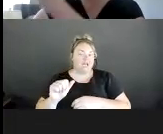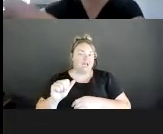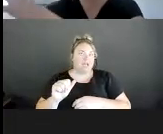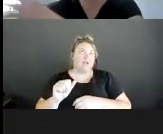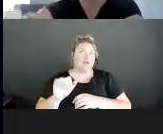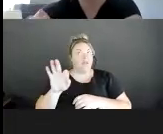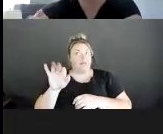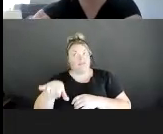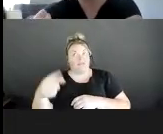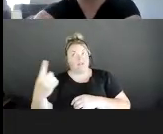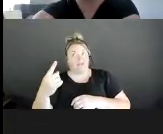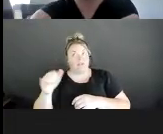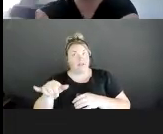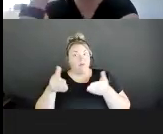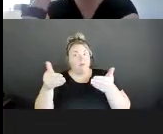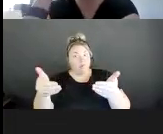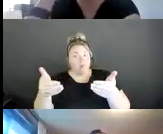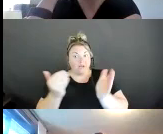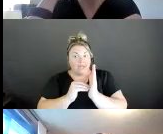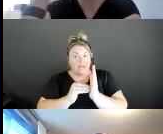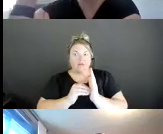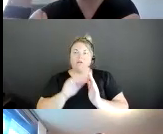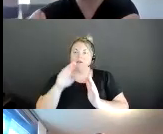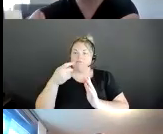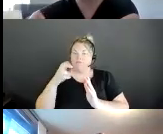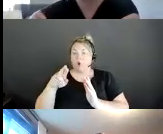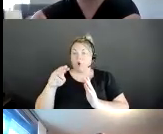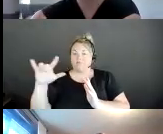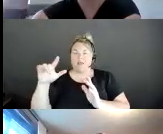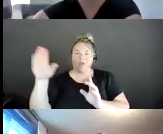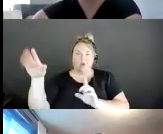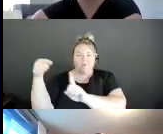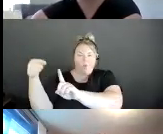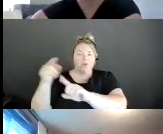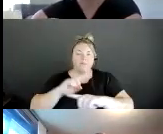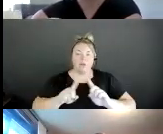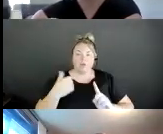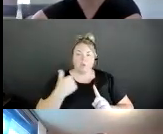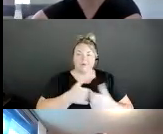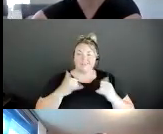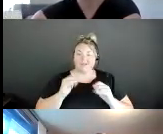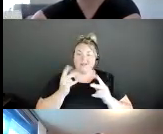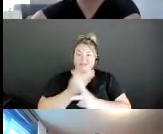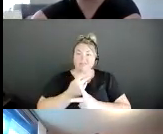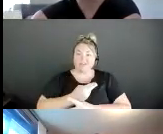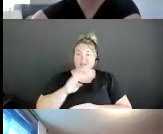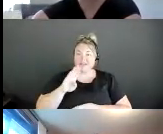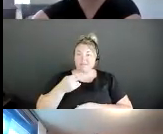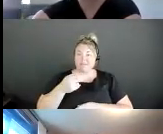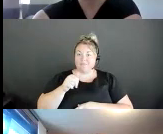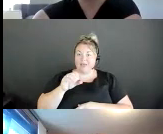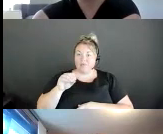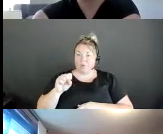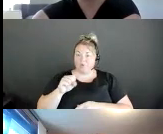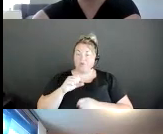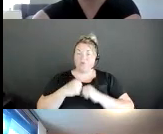if that's something that's moved forward, again, as per Mel's point, we're still figuring out what that BOSSO structure and functions look